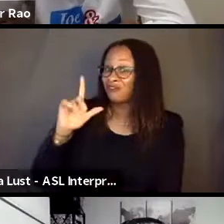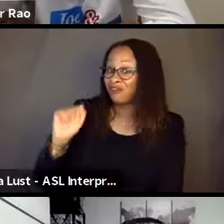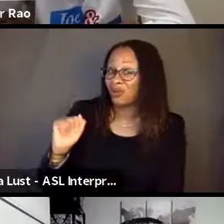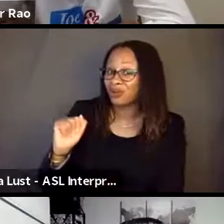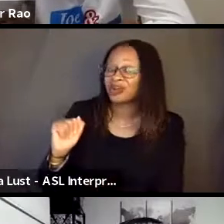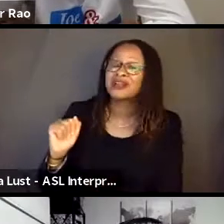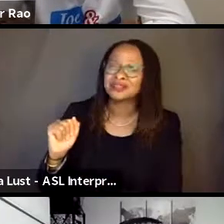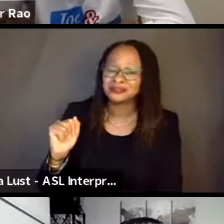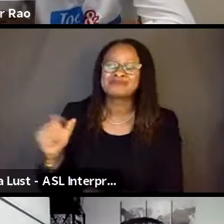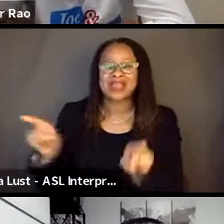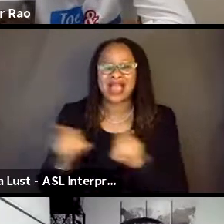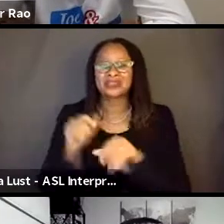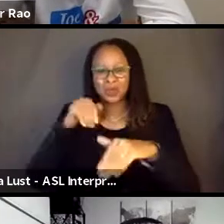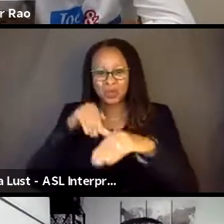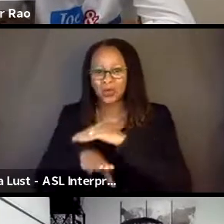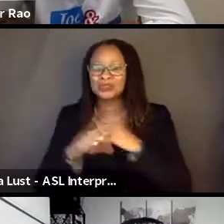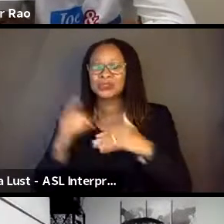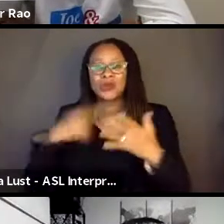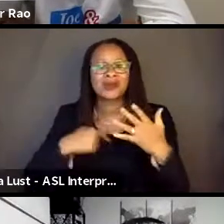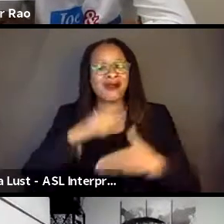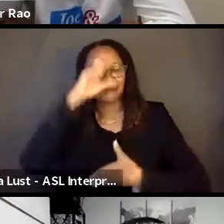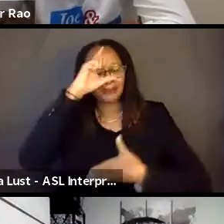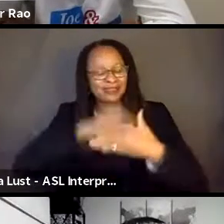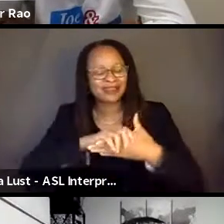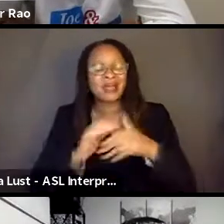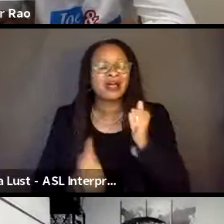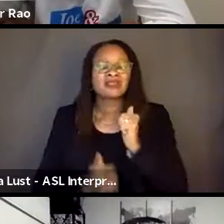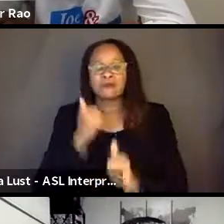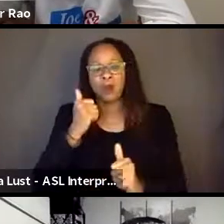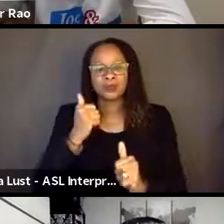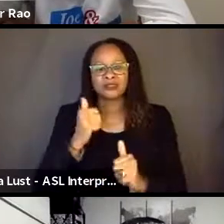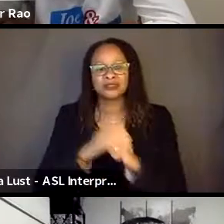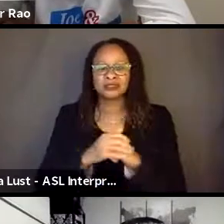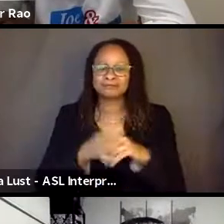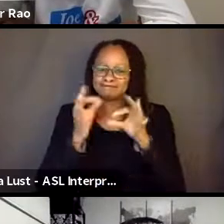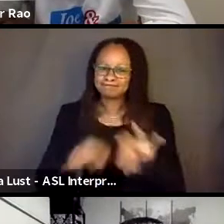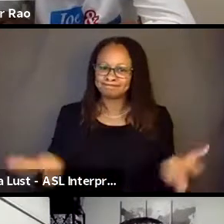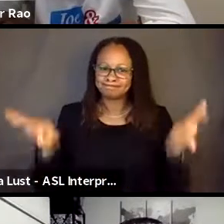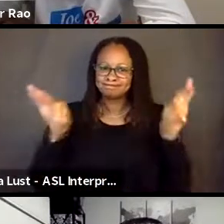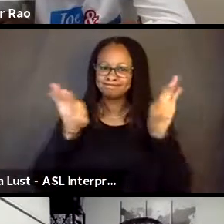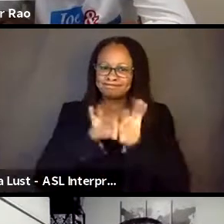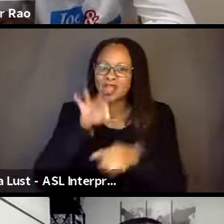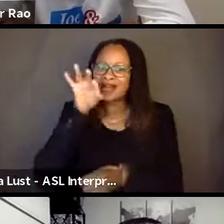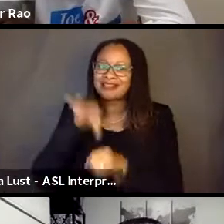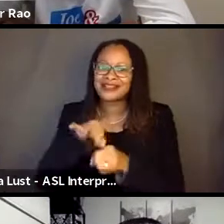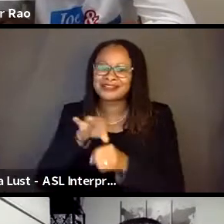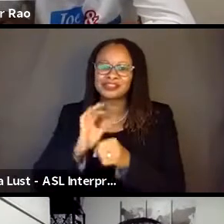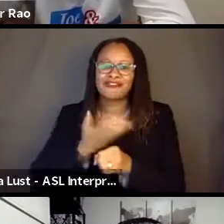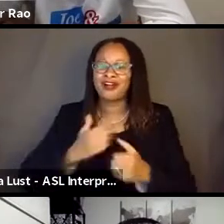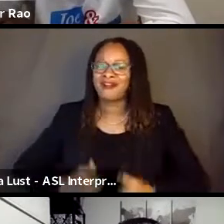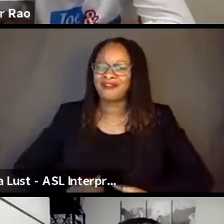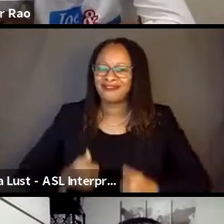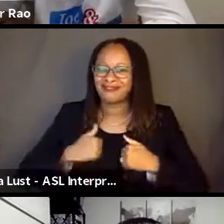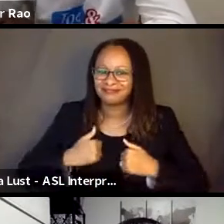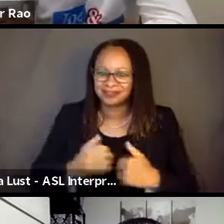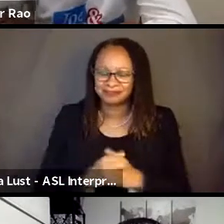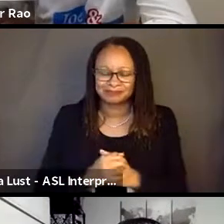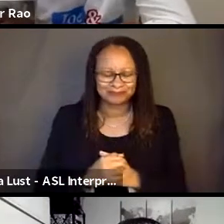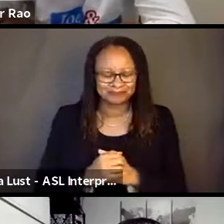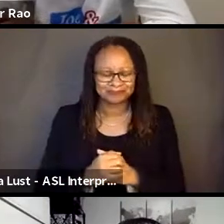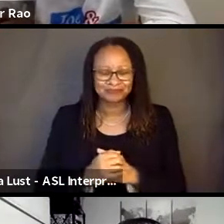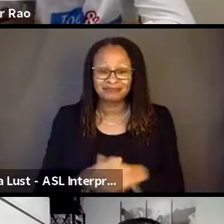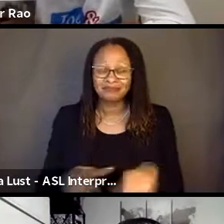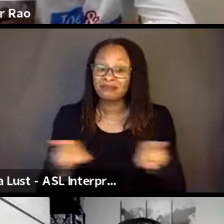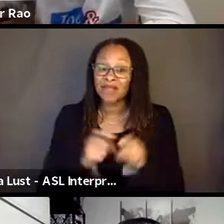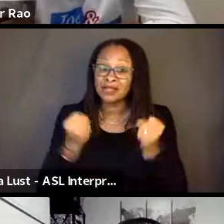Floridians as we head into what I believe is the most important election of our lifetime. As